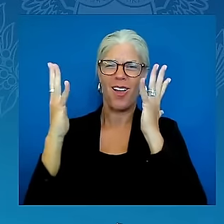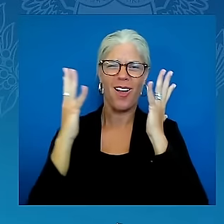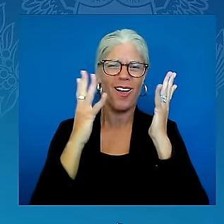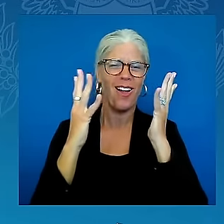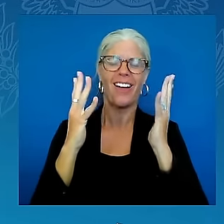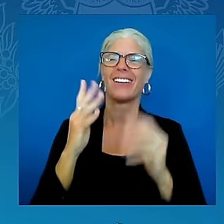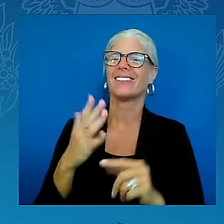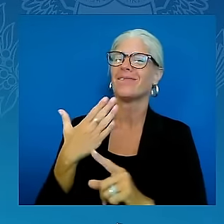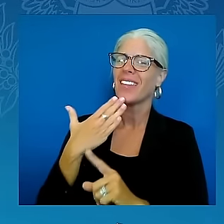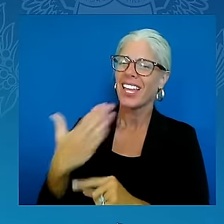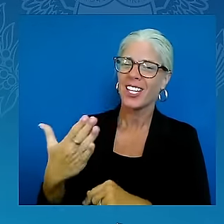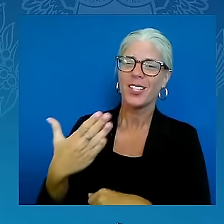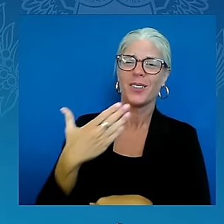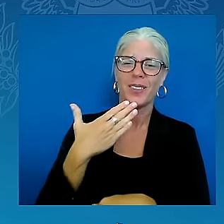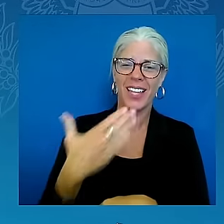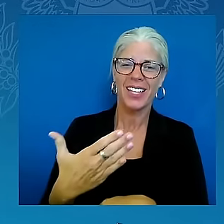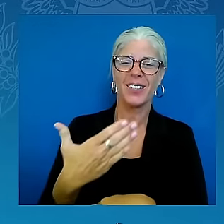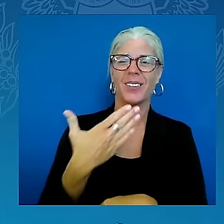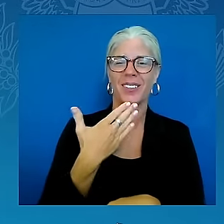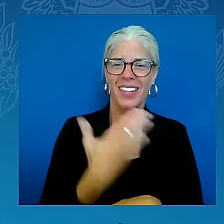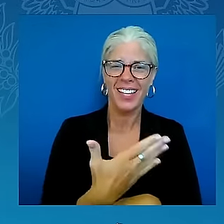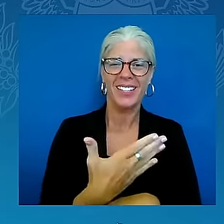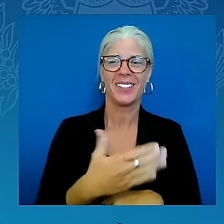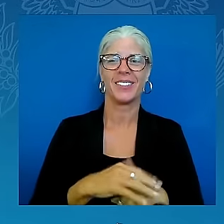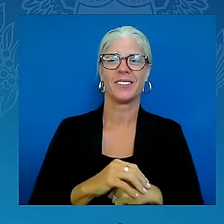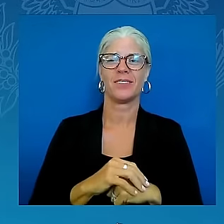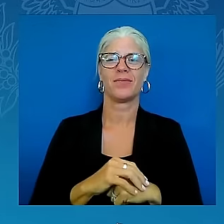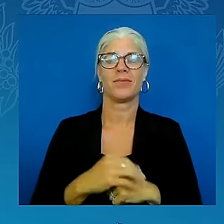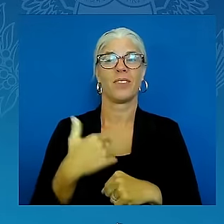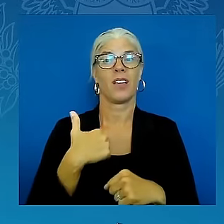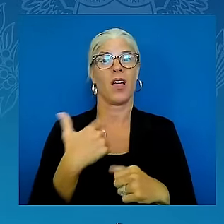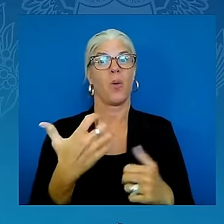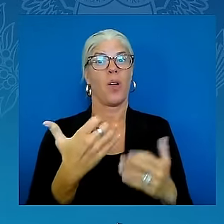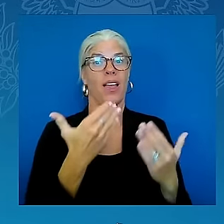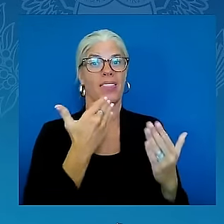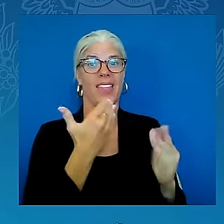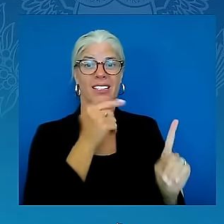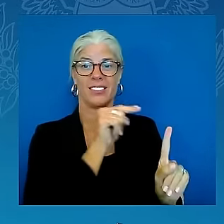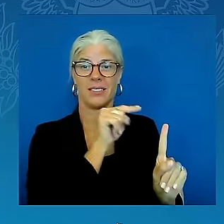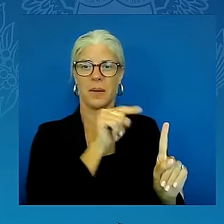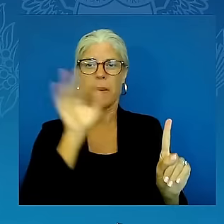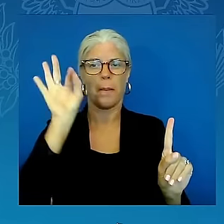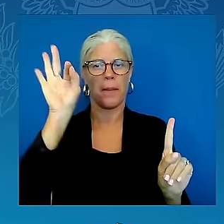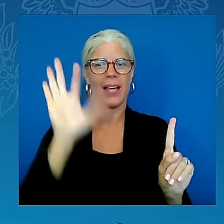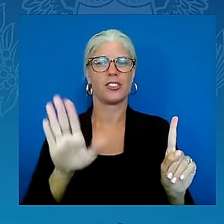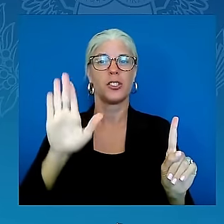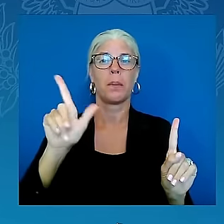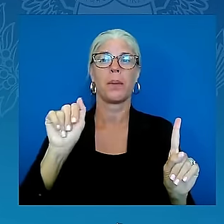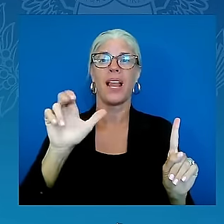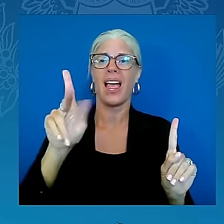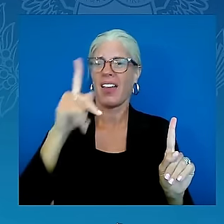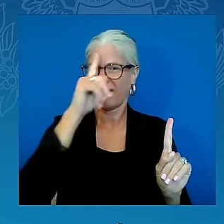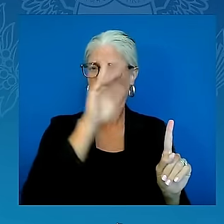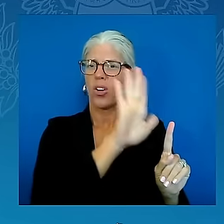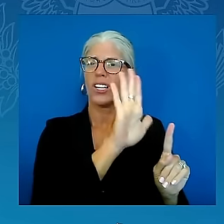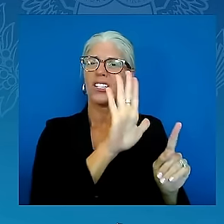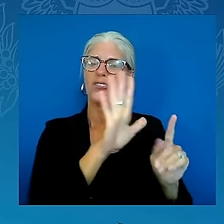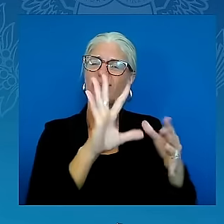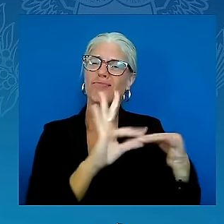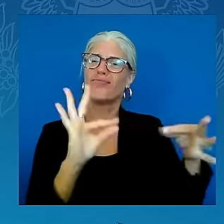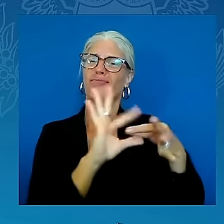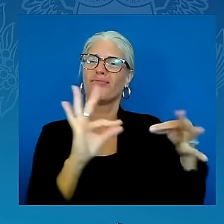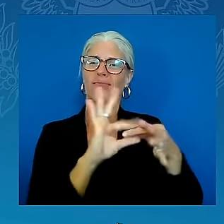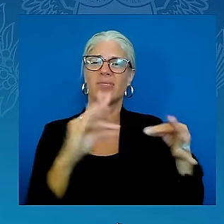Thank you. And let me thank Chaplain Black for your words and the time that we have prayed together when I was in the United States Senate. I thank